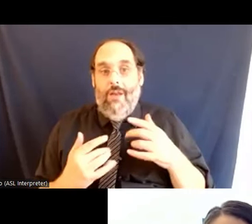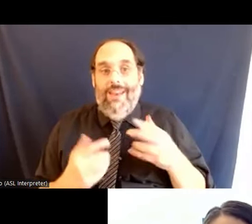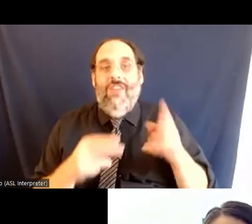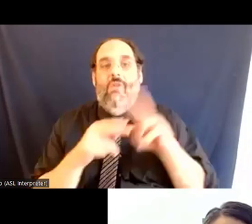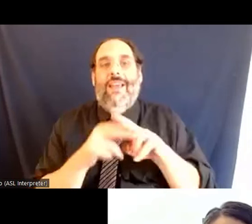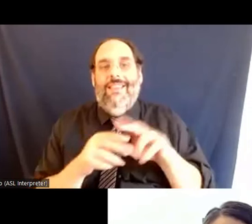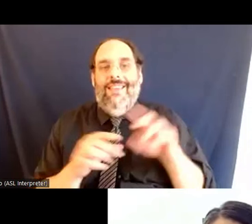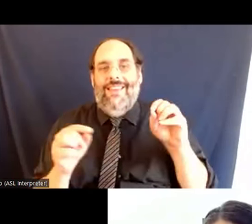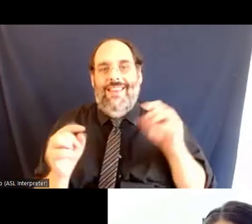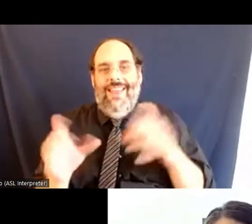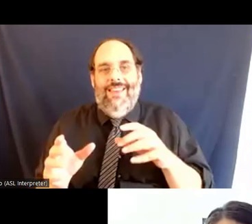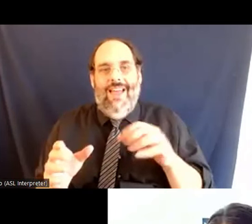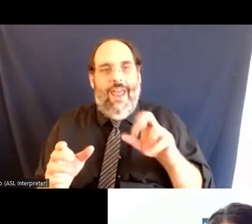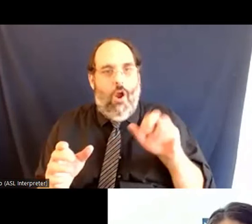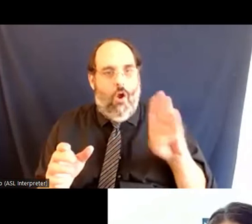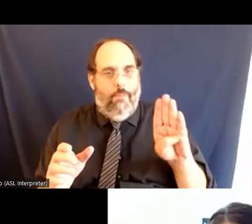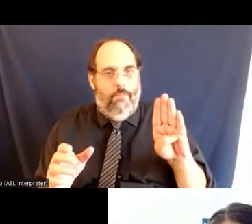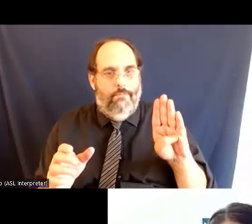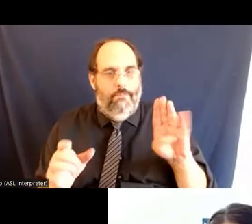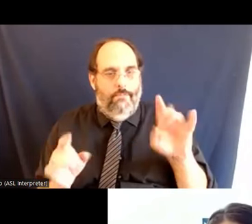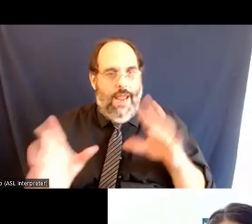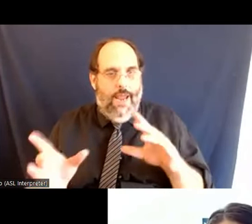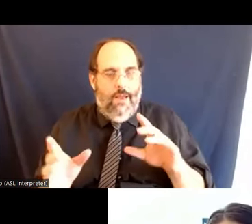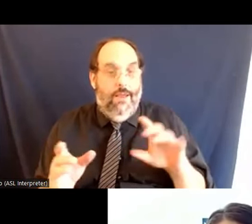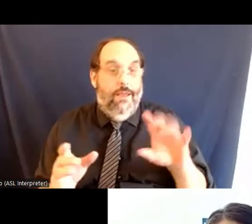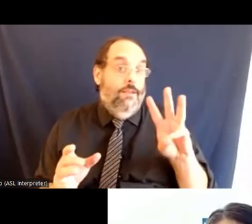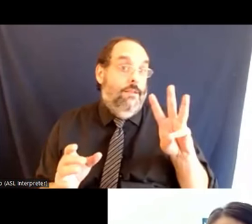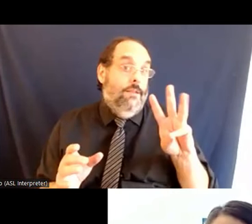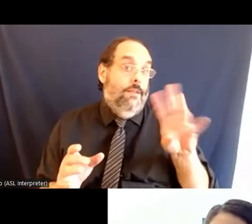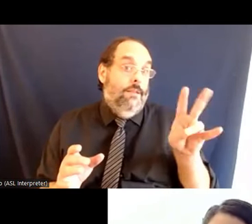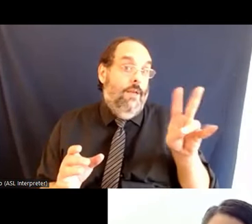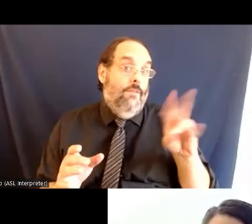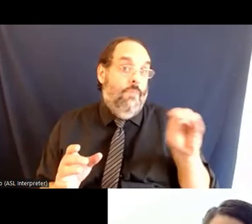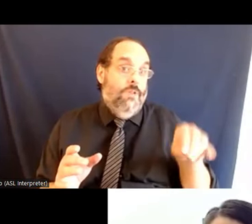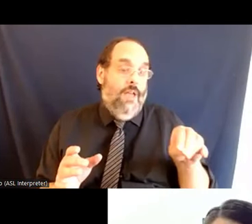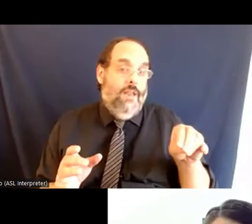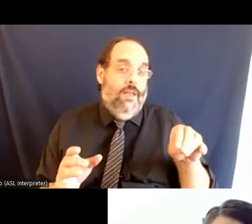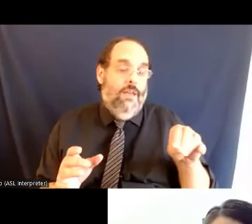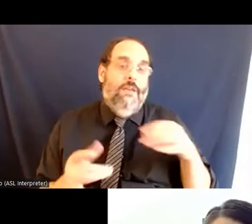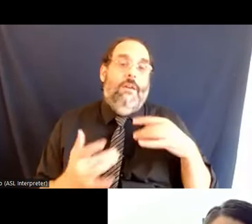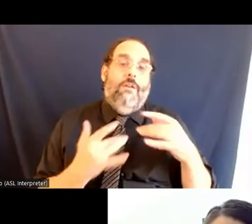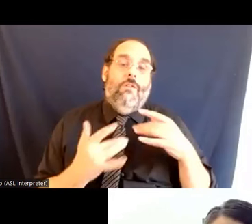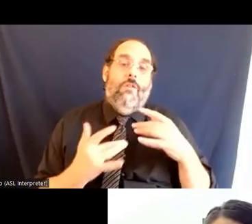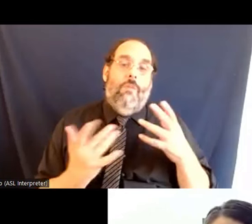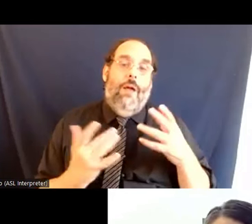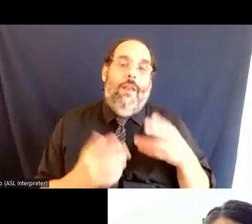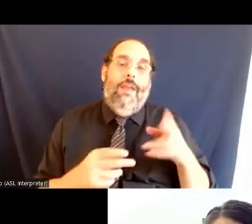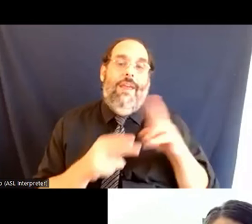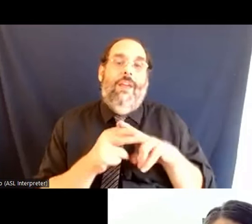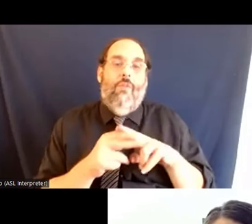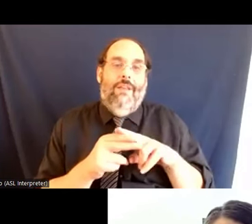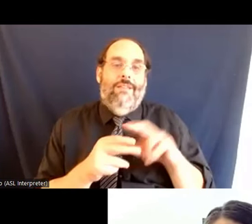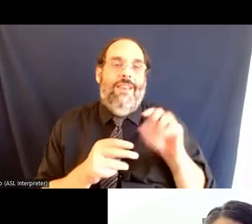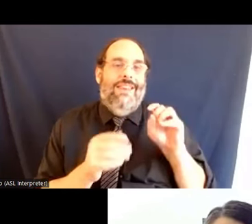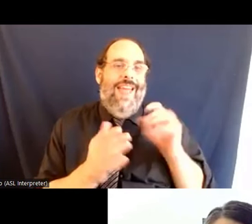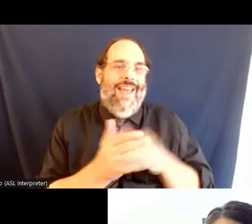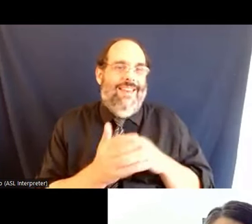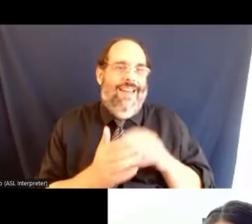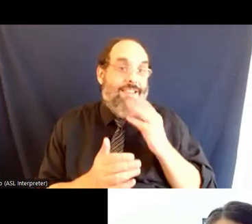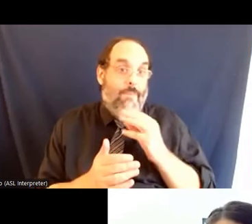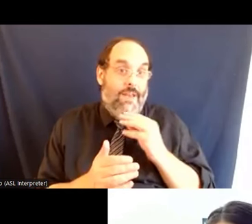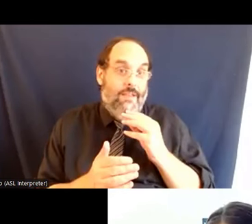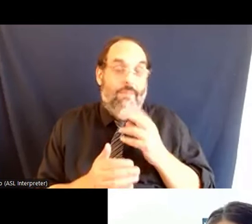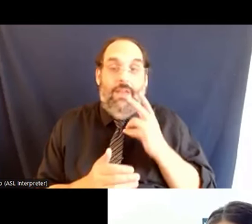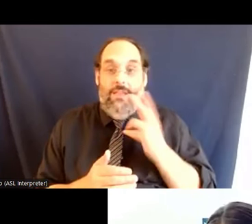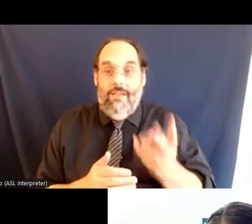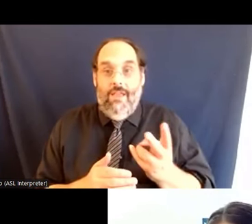in anti-Arab bigotry, and 67% of them are concerned about an increase in anti-Semitism. They do see this